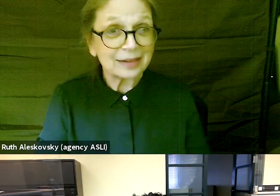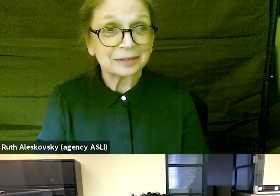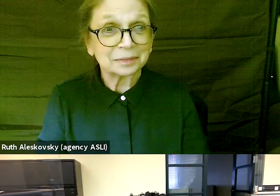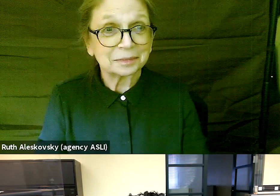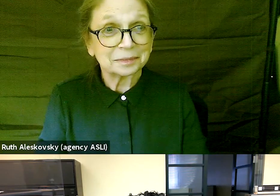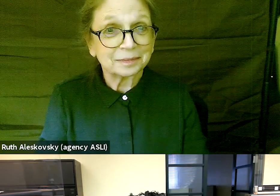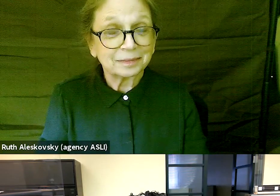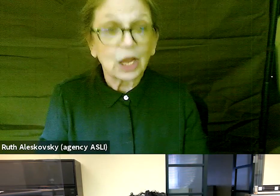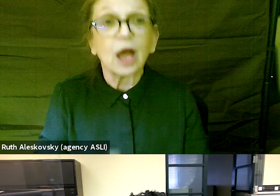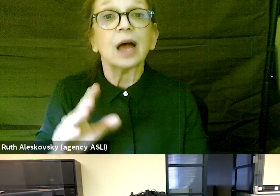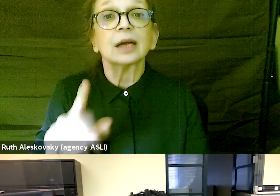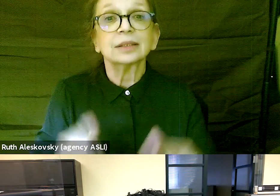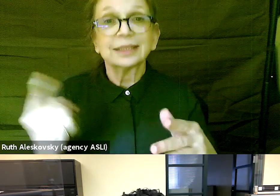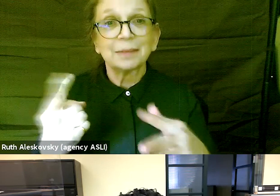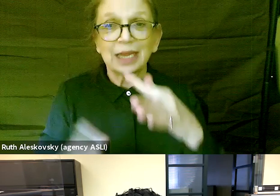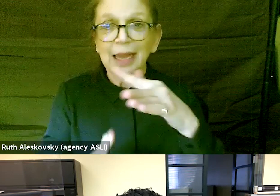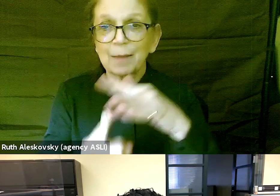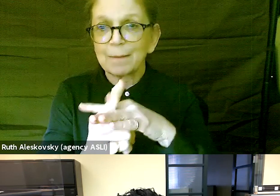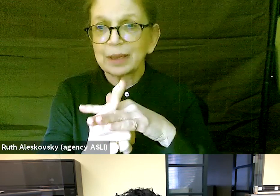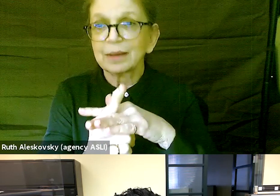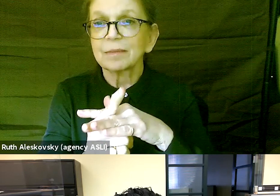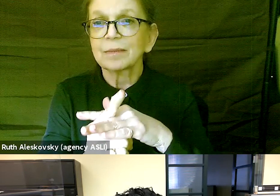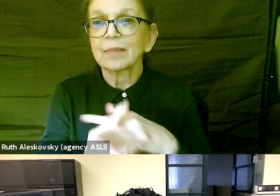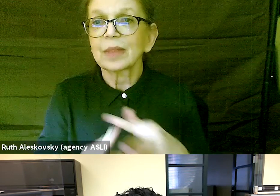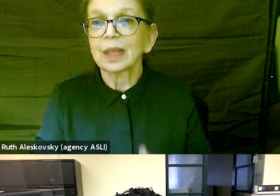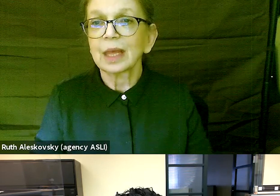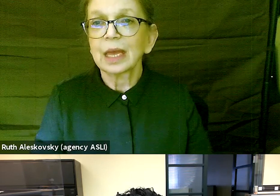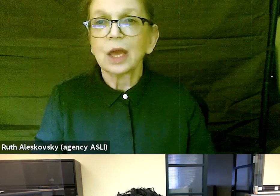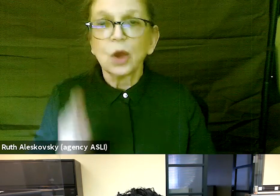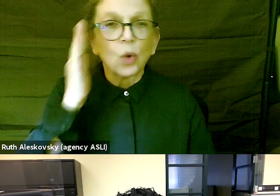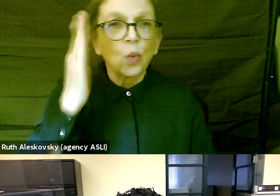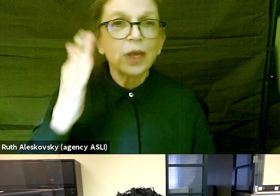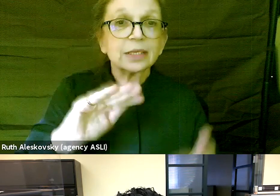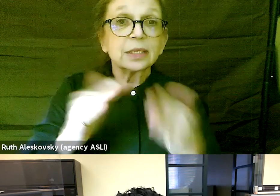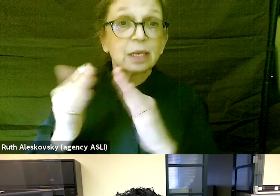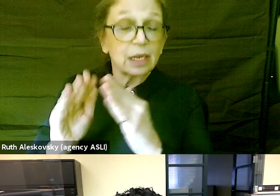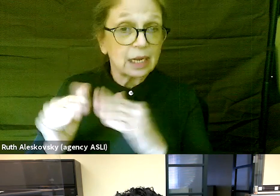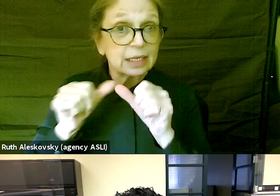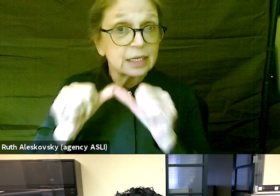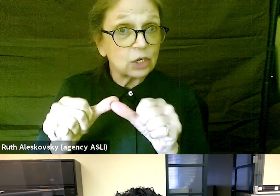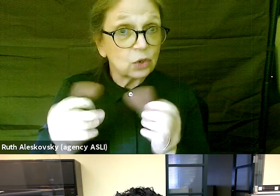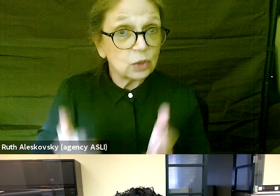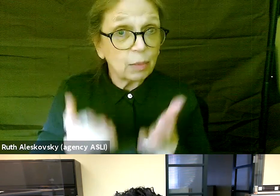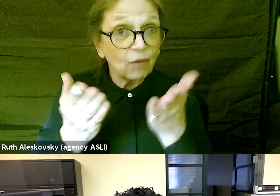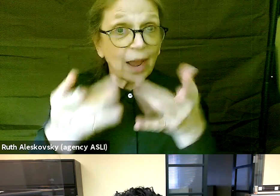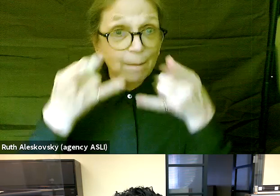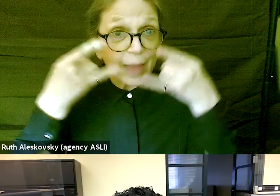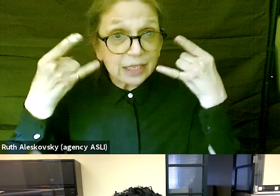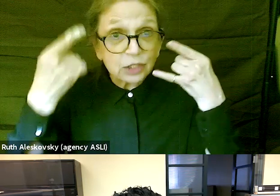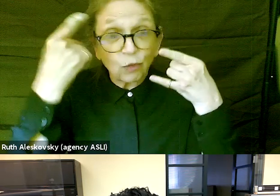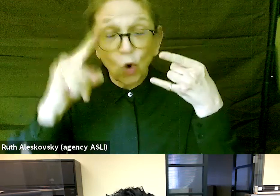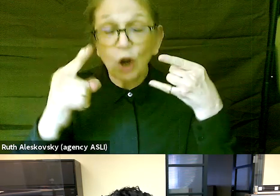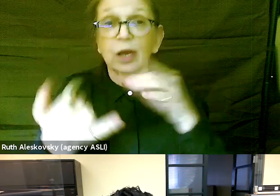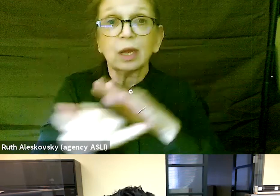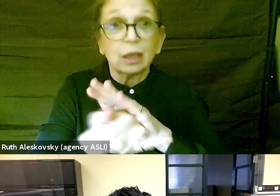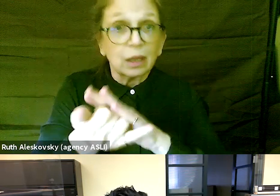Oh, something came up. On that note, will the city continue to provide masks on buses and in train stations? I don't know if this group can